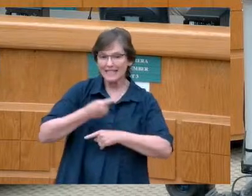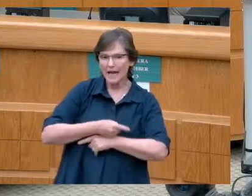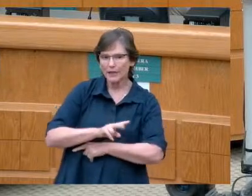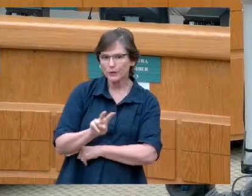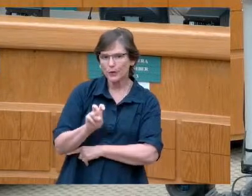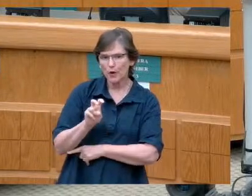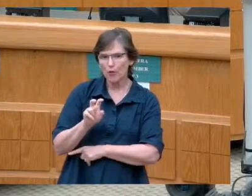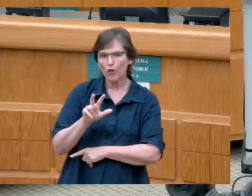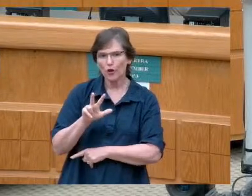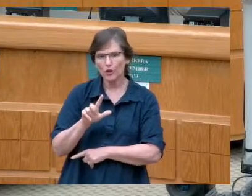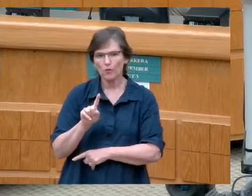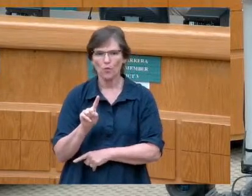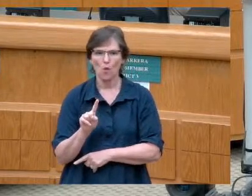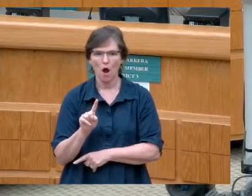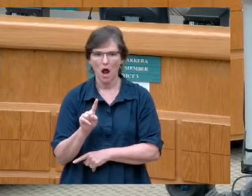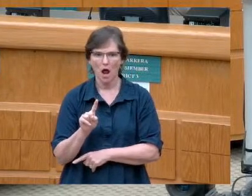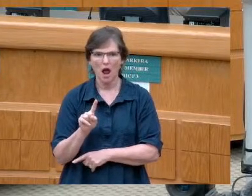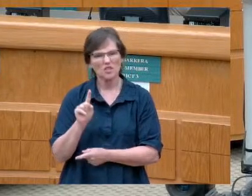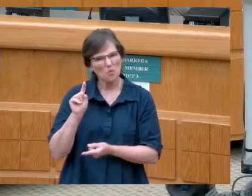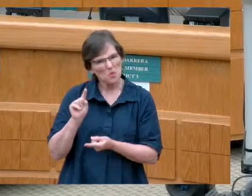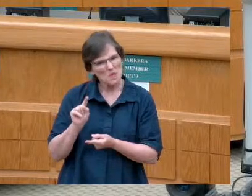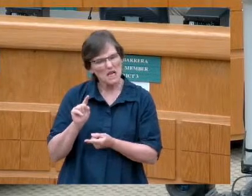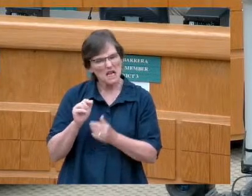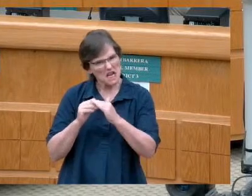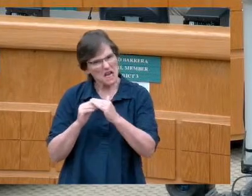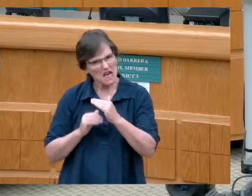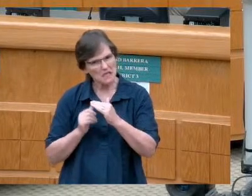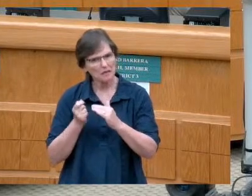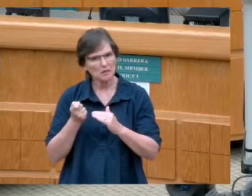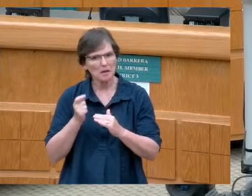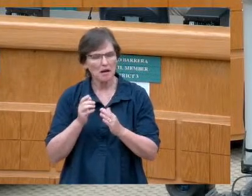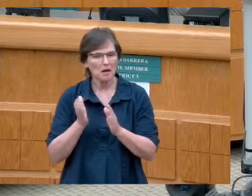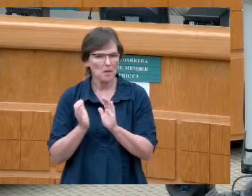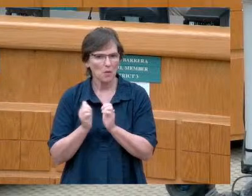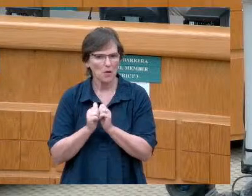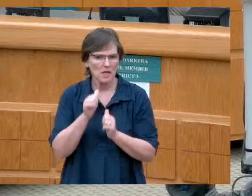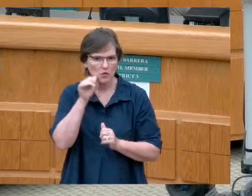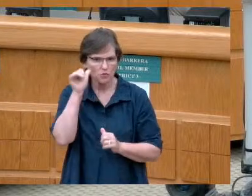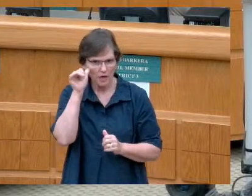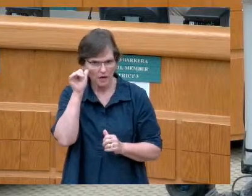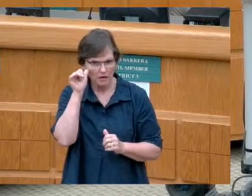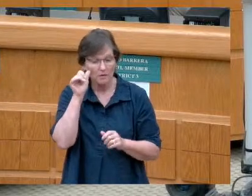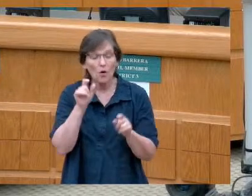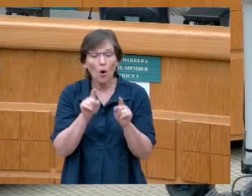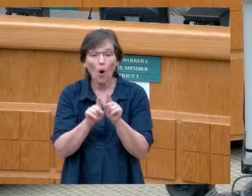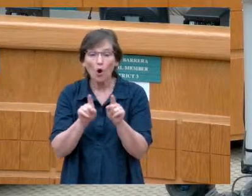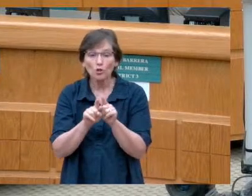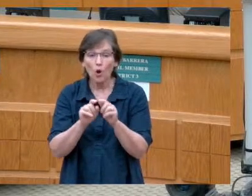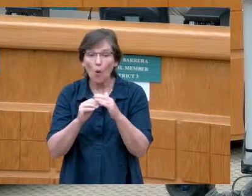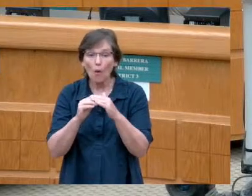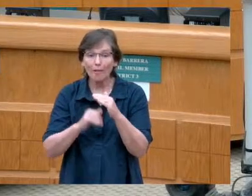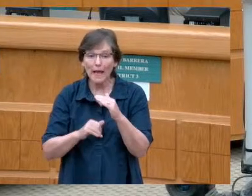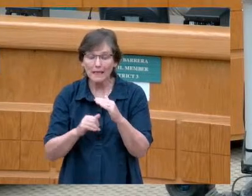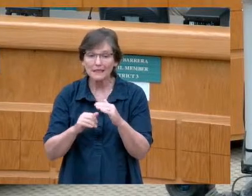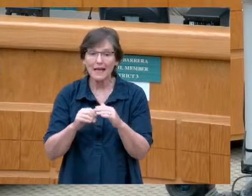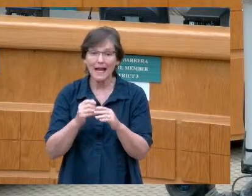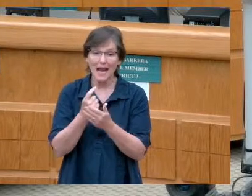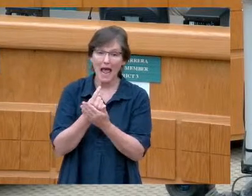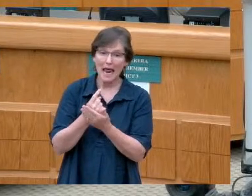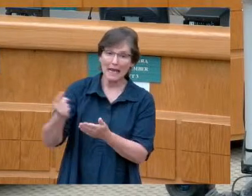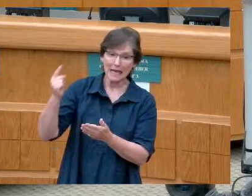cases fewer. It's also fewer than Thursday a week ago, where we had